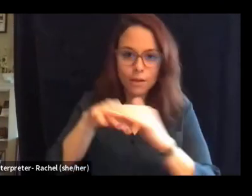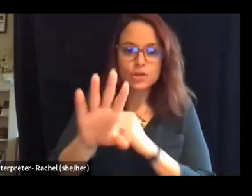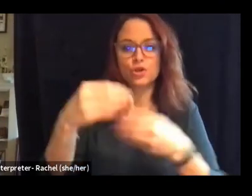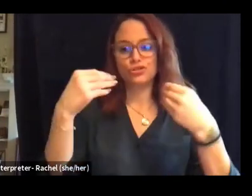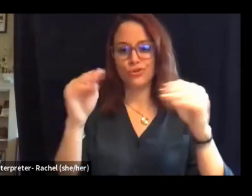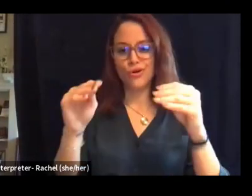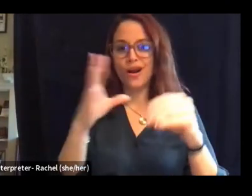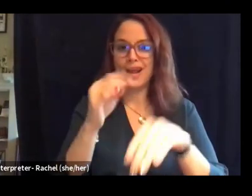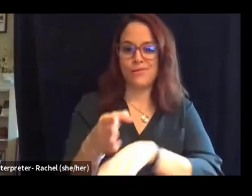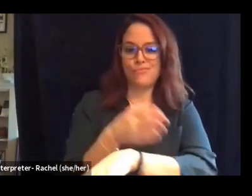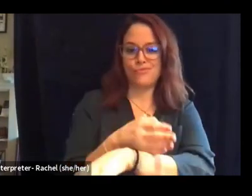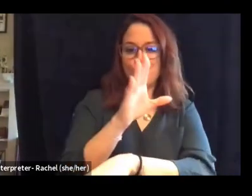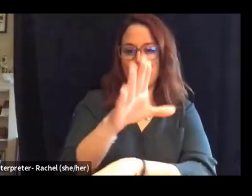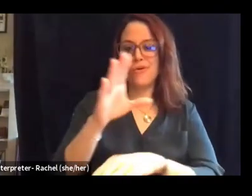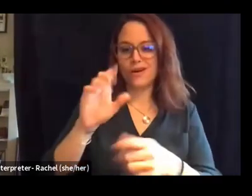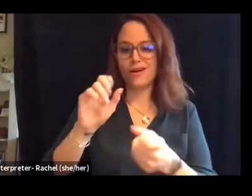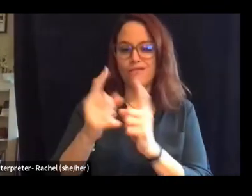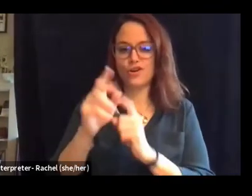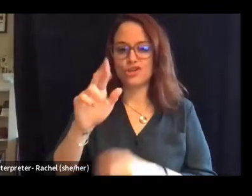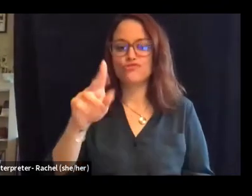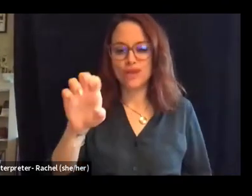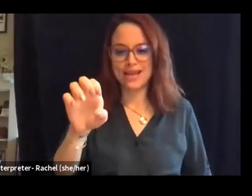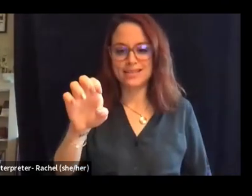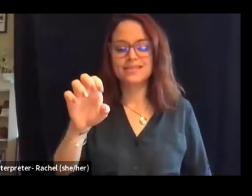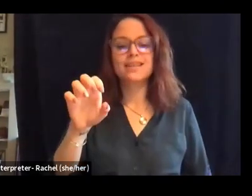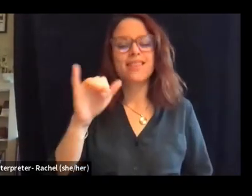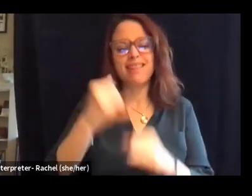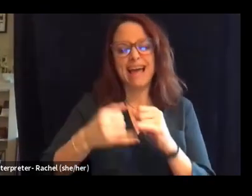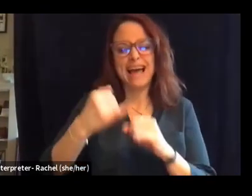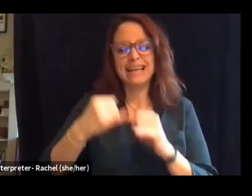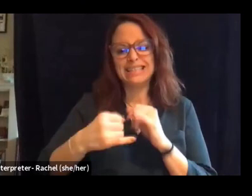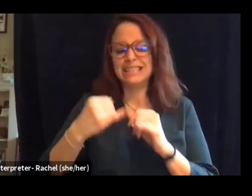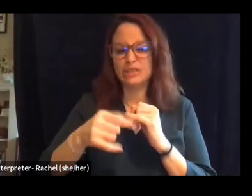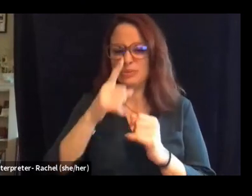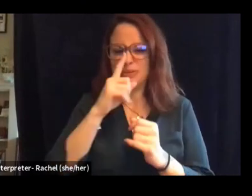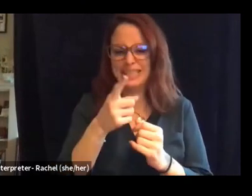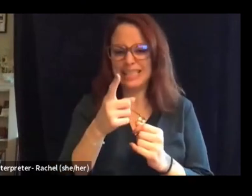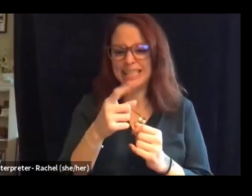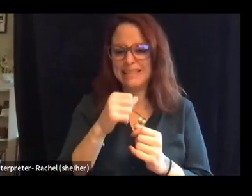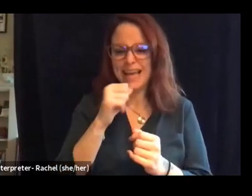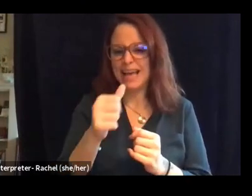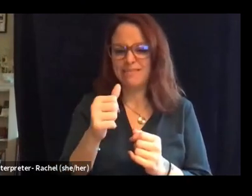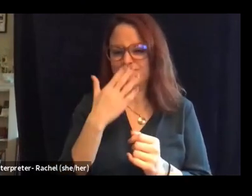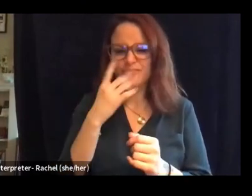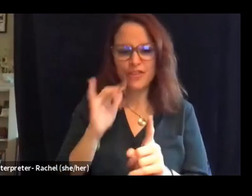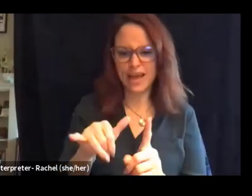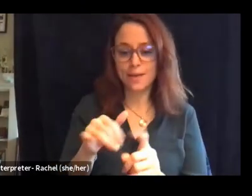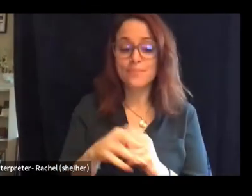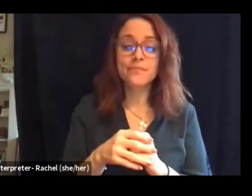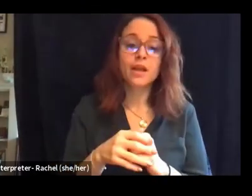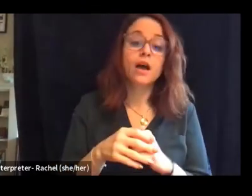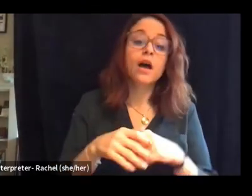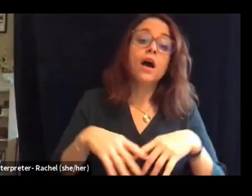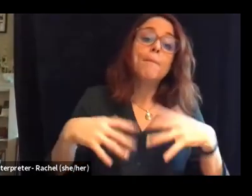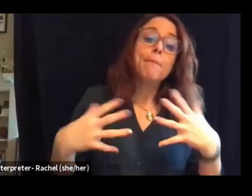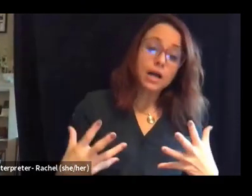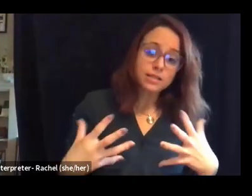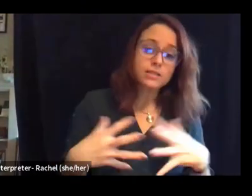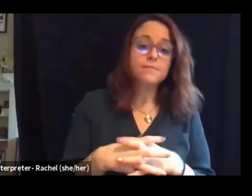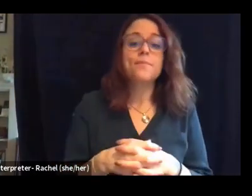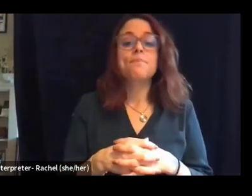to improve your overall conversion rates. Fine tuning a picture or creating a little bit more